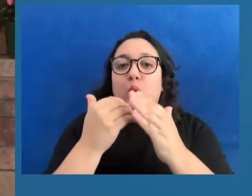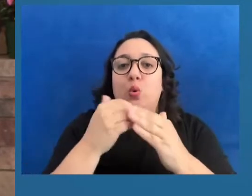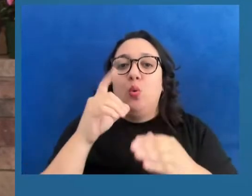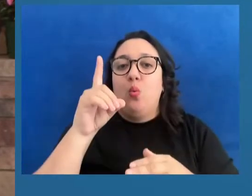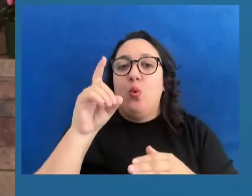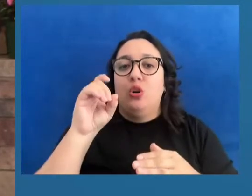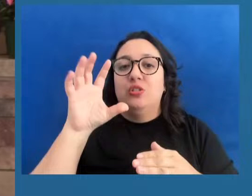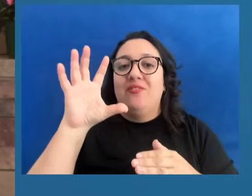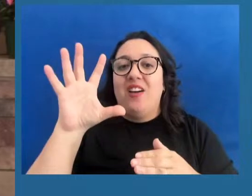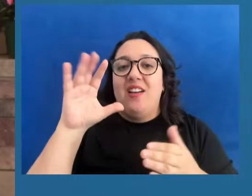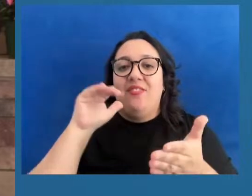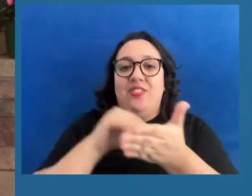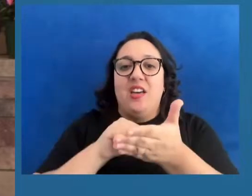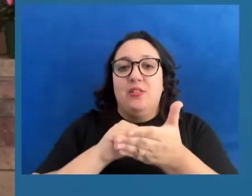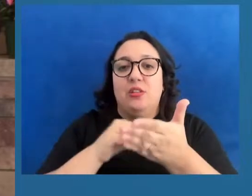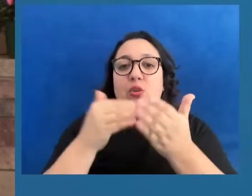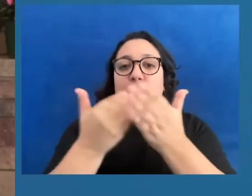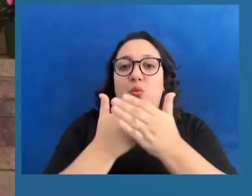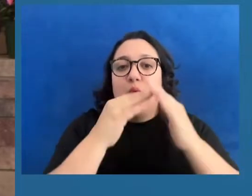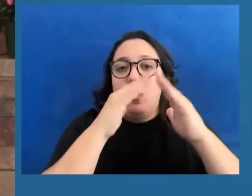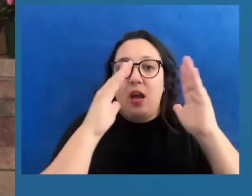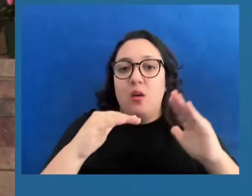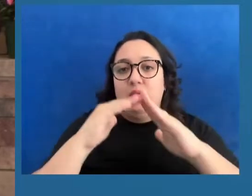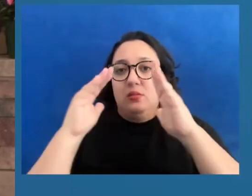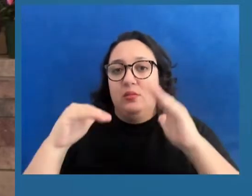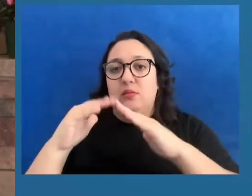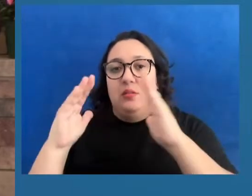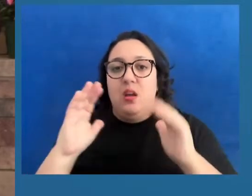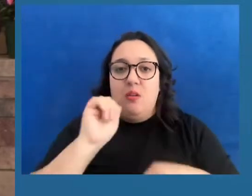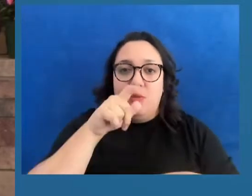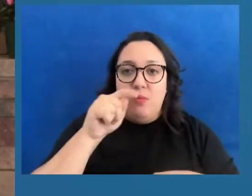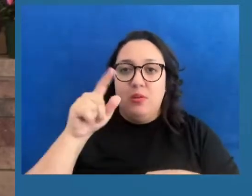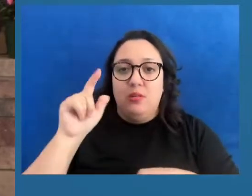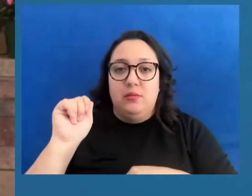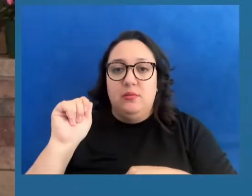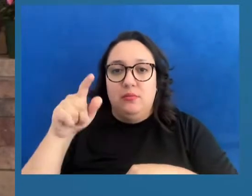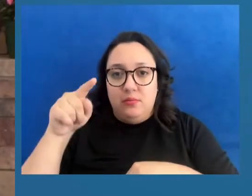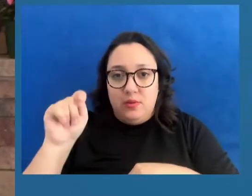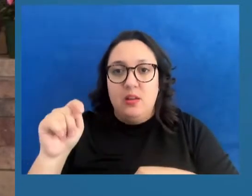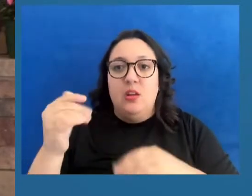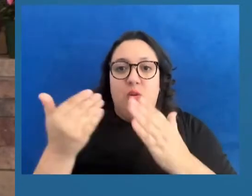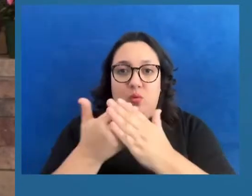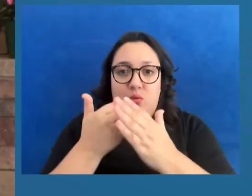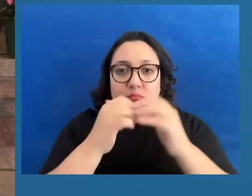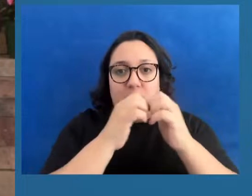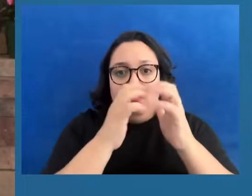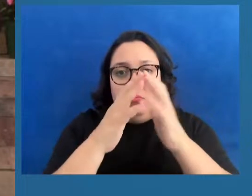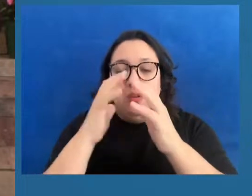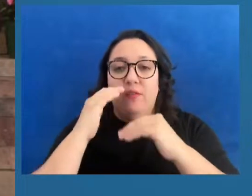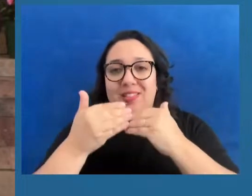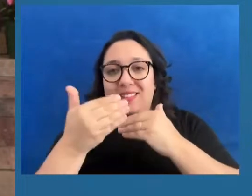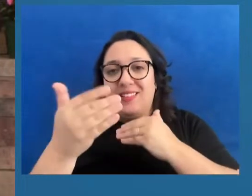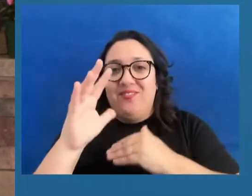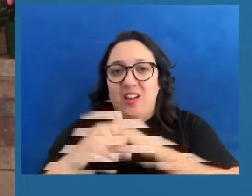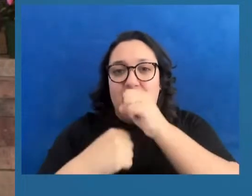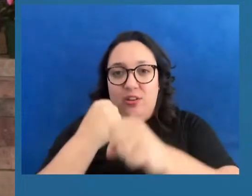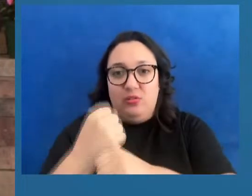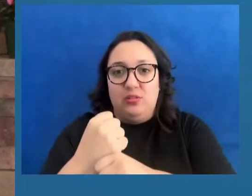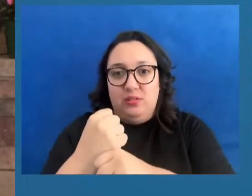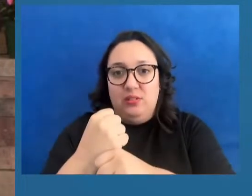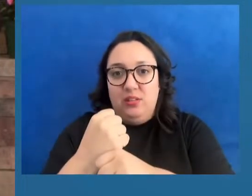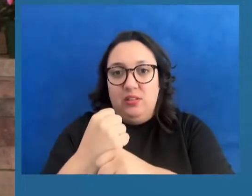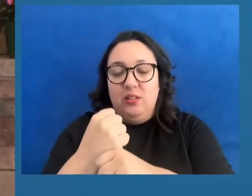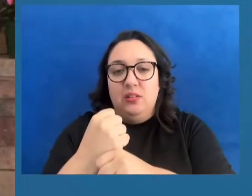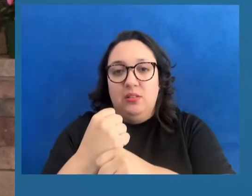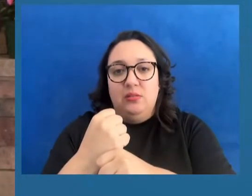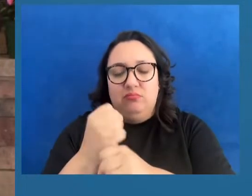there ahead of schedule. And people said that's too ambitious, it's too big, but we're really, really ahead of schedule on that as well. So we're really excited about this. But